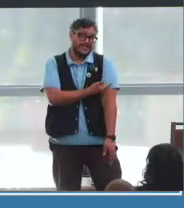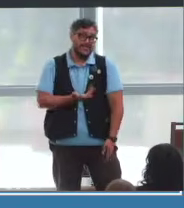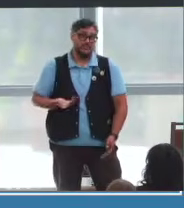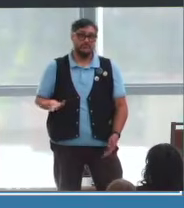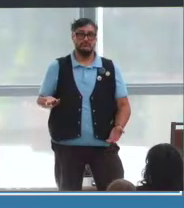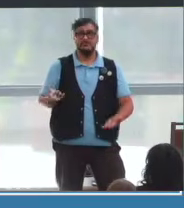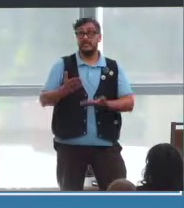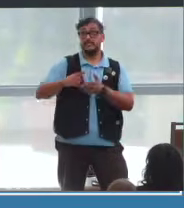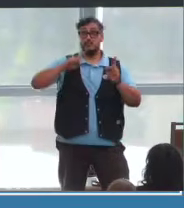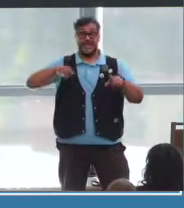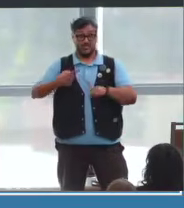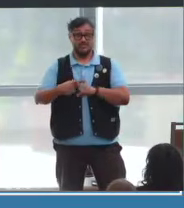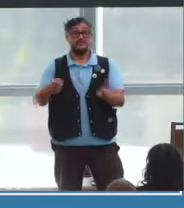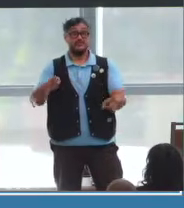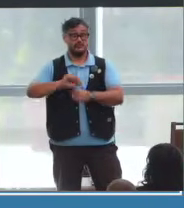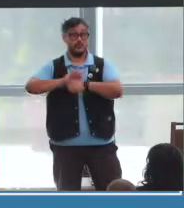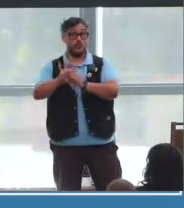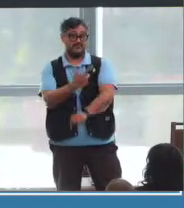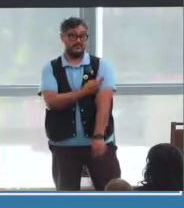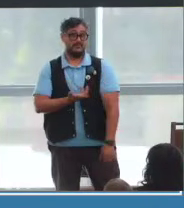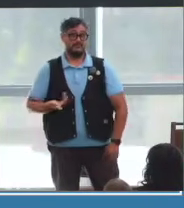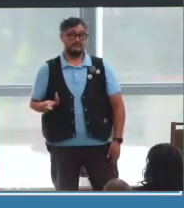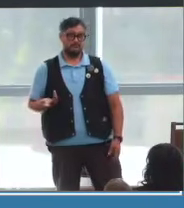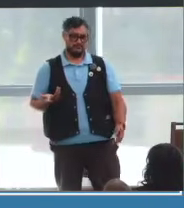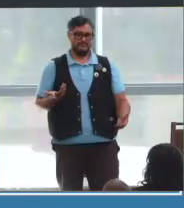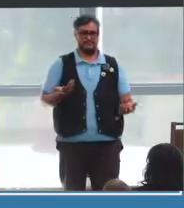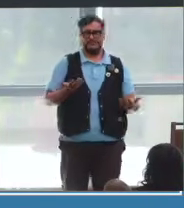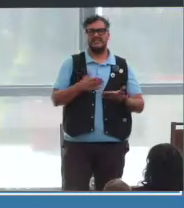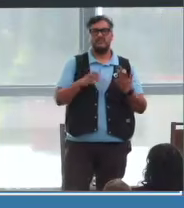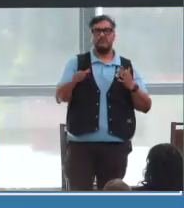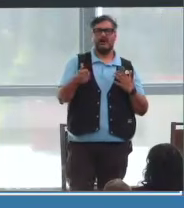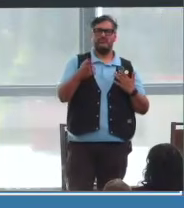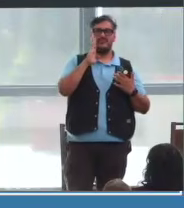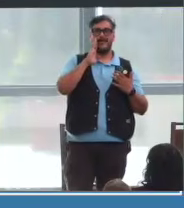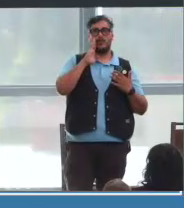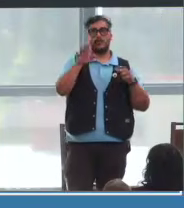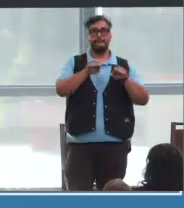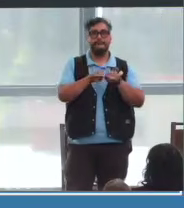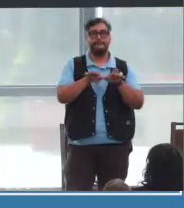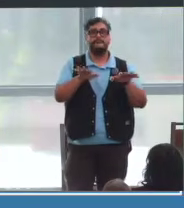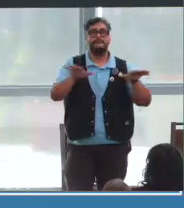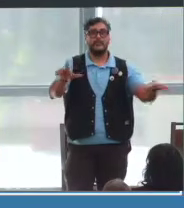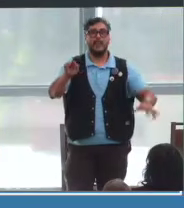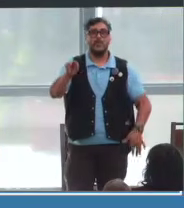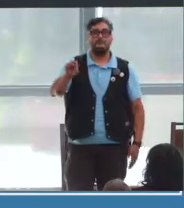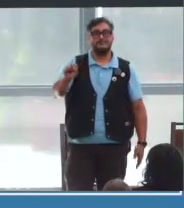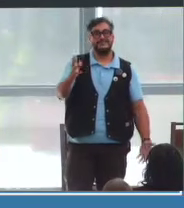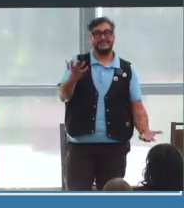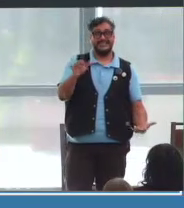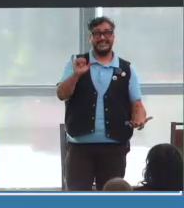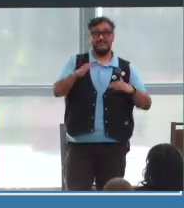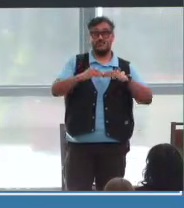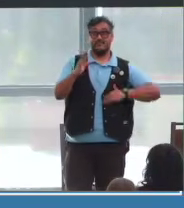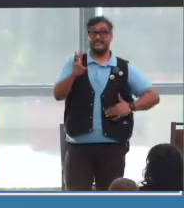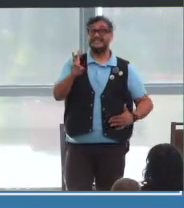certain reactions to COVID vaccines. And factors that trigger cutaneous lupus include over